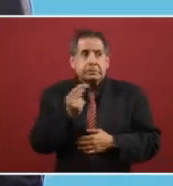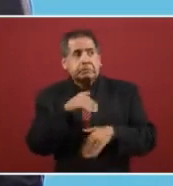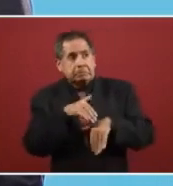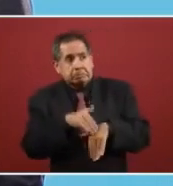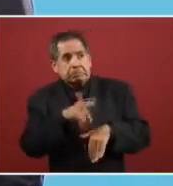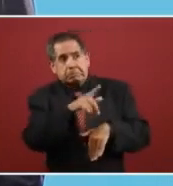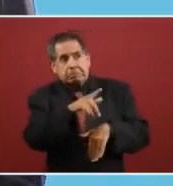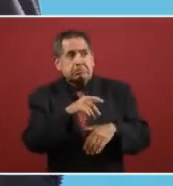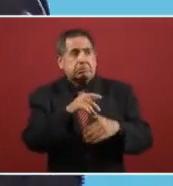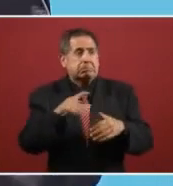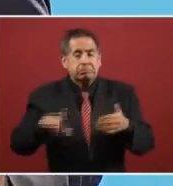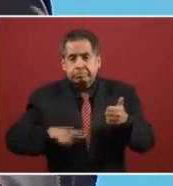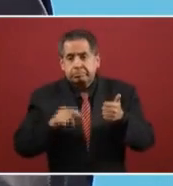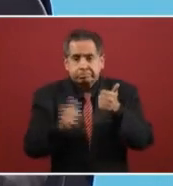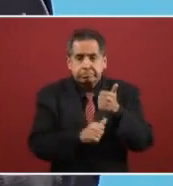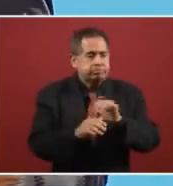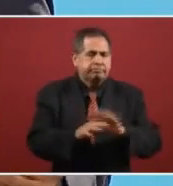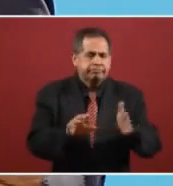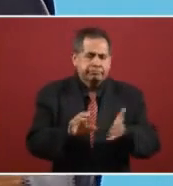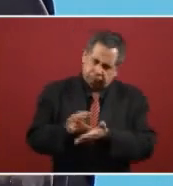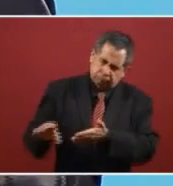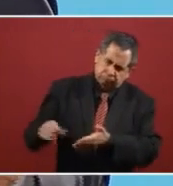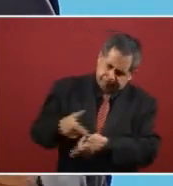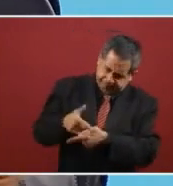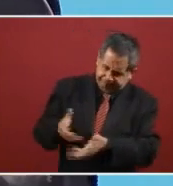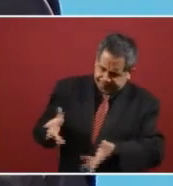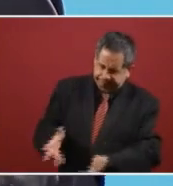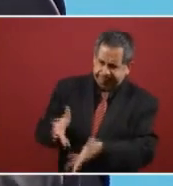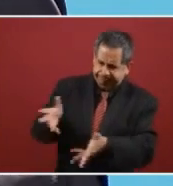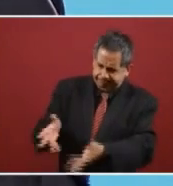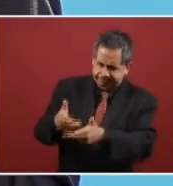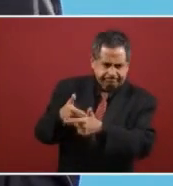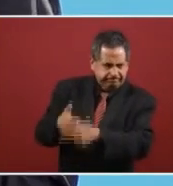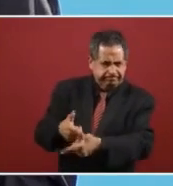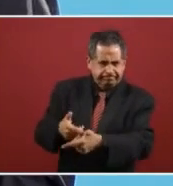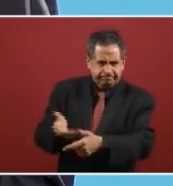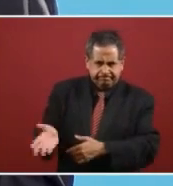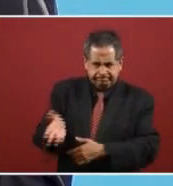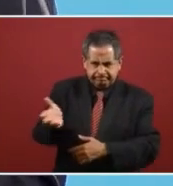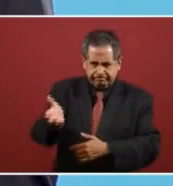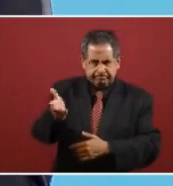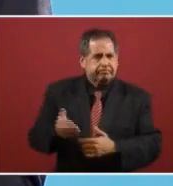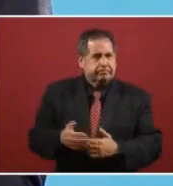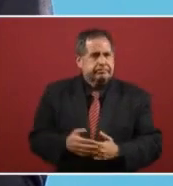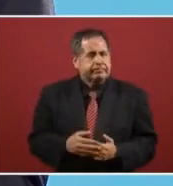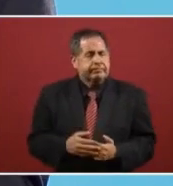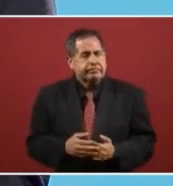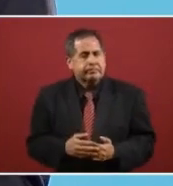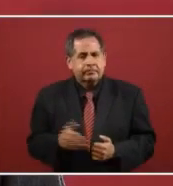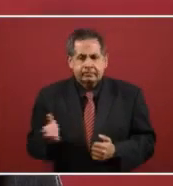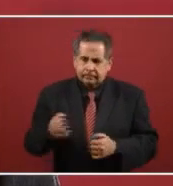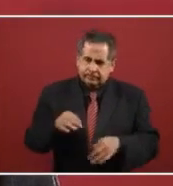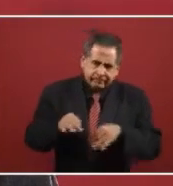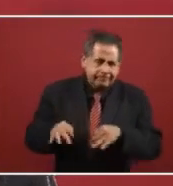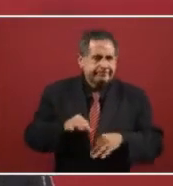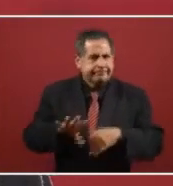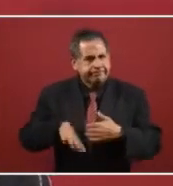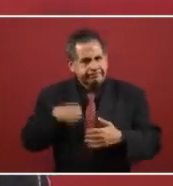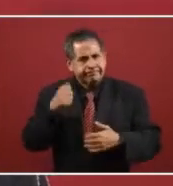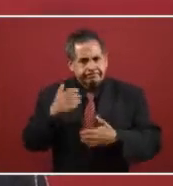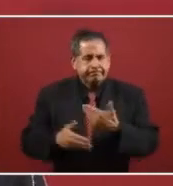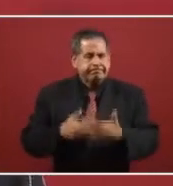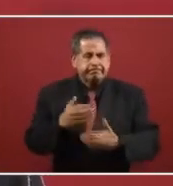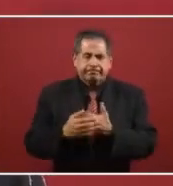won't be dependent, and they can continue, of course,